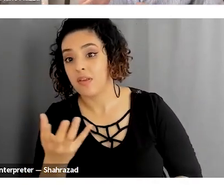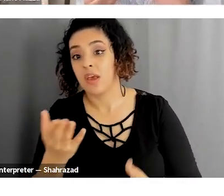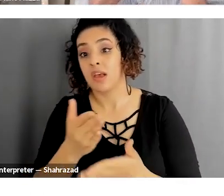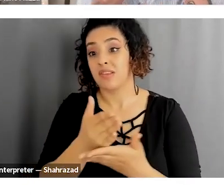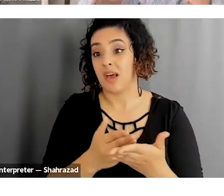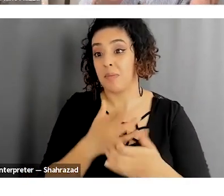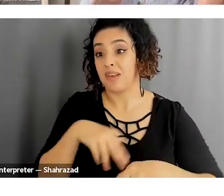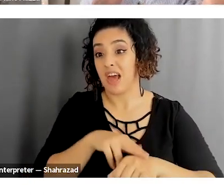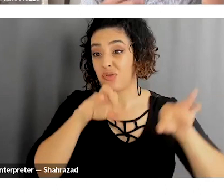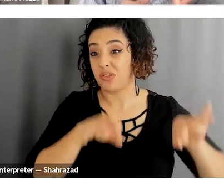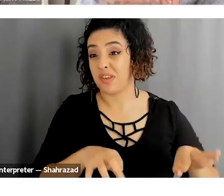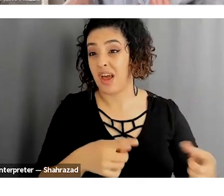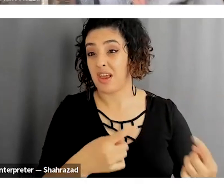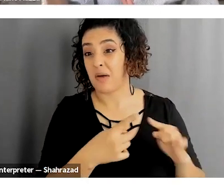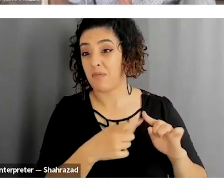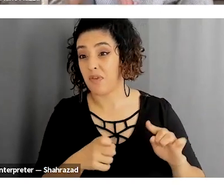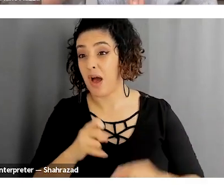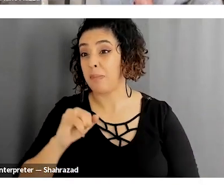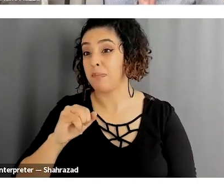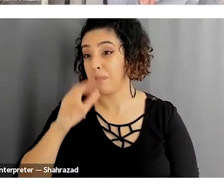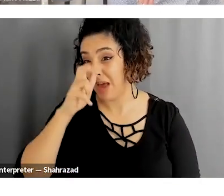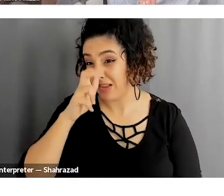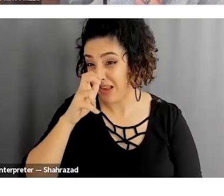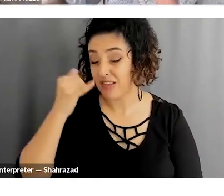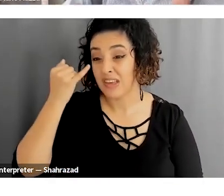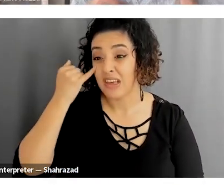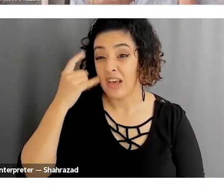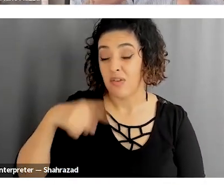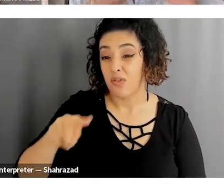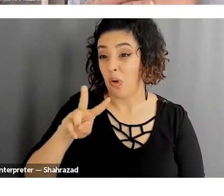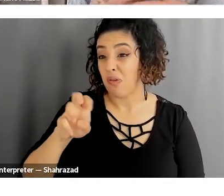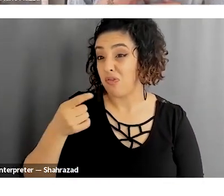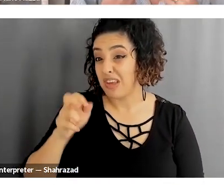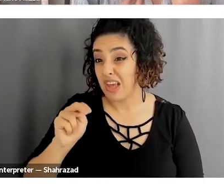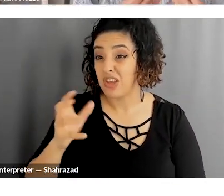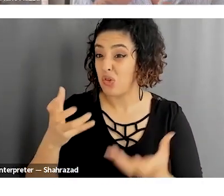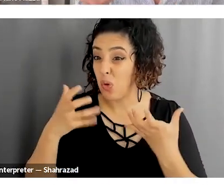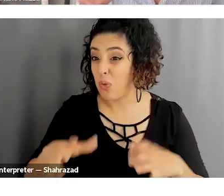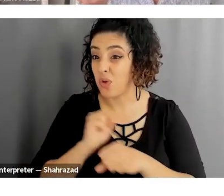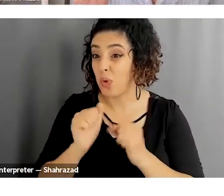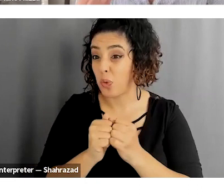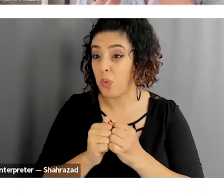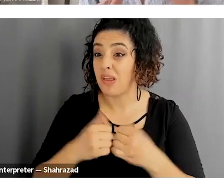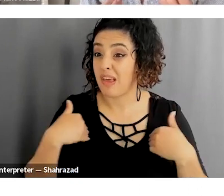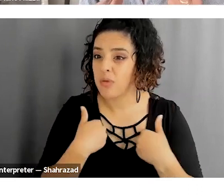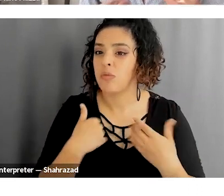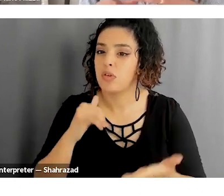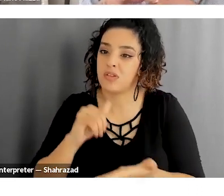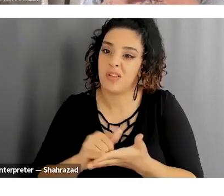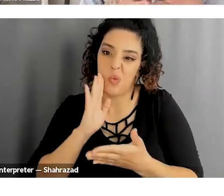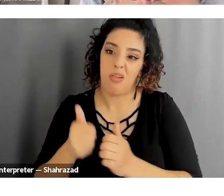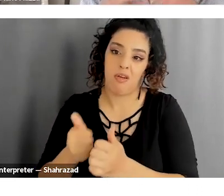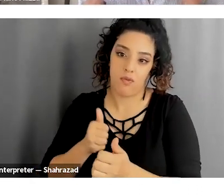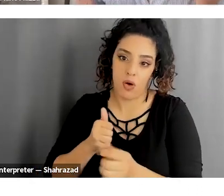insects. So if you are vegan or you don't work with animals, you'd want to avoid those. But there's a bug called the cochineal beetle or the lac